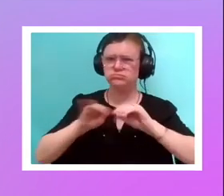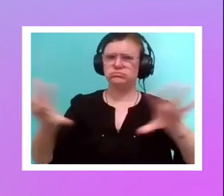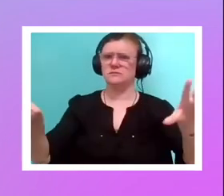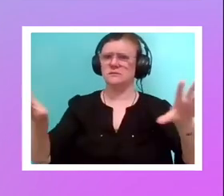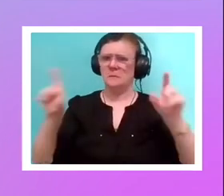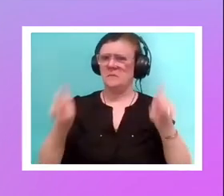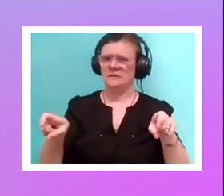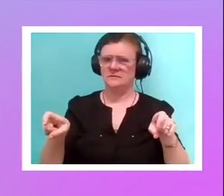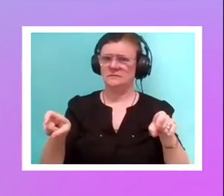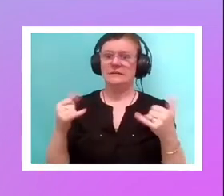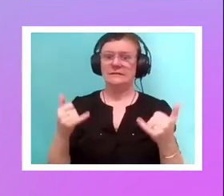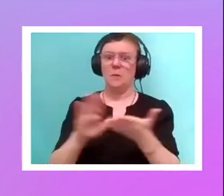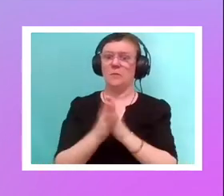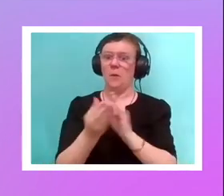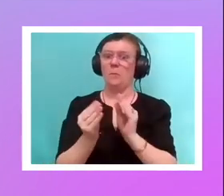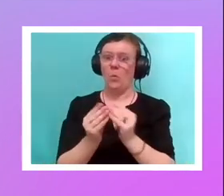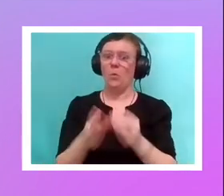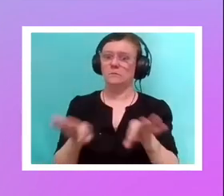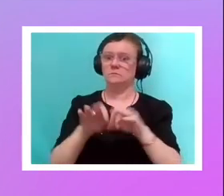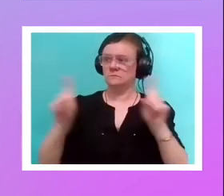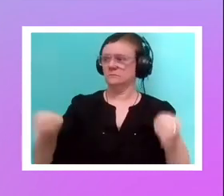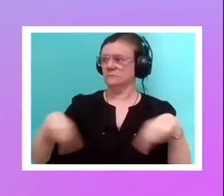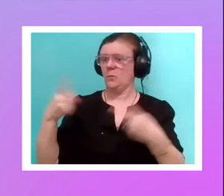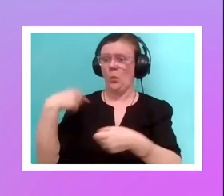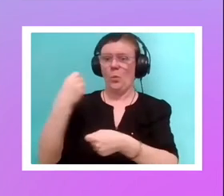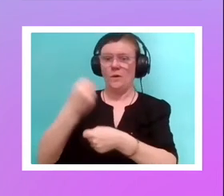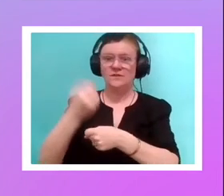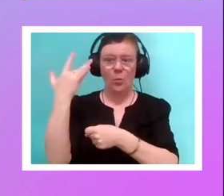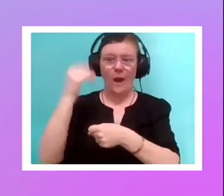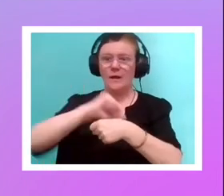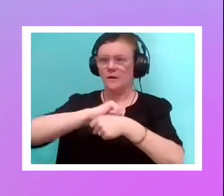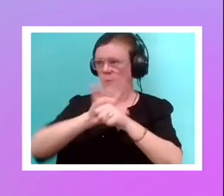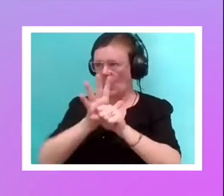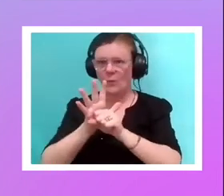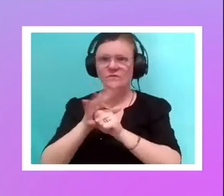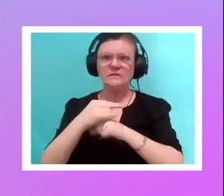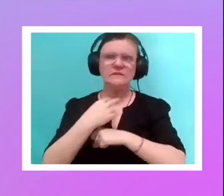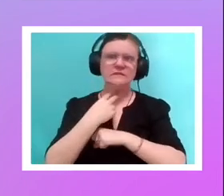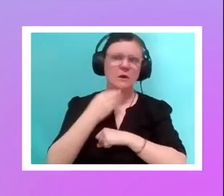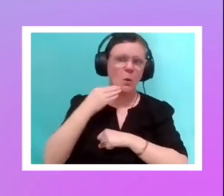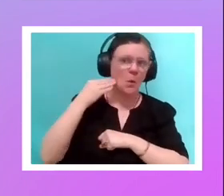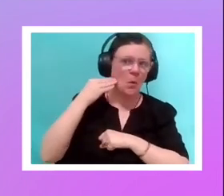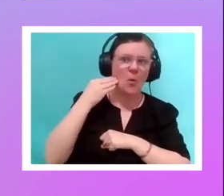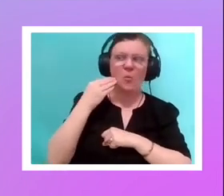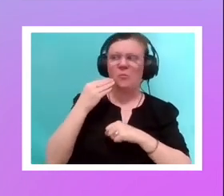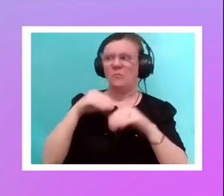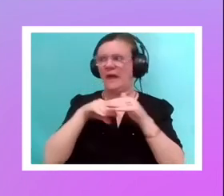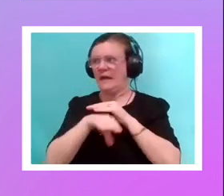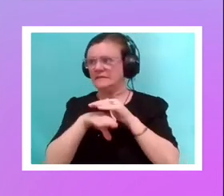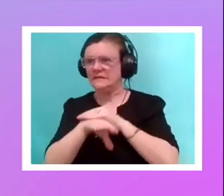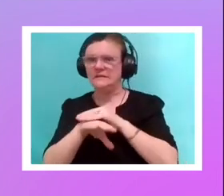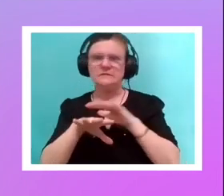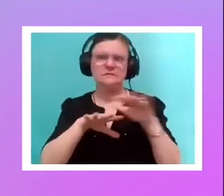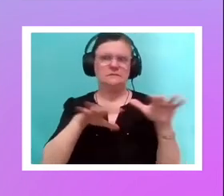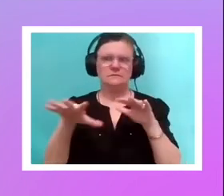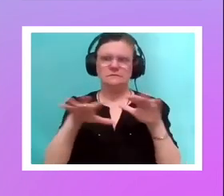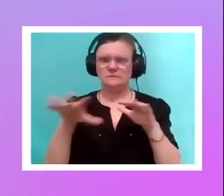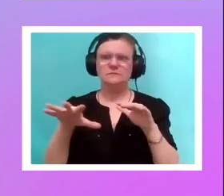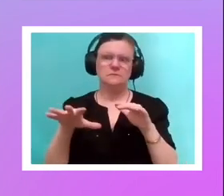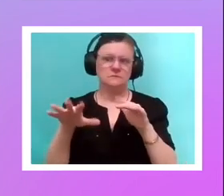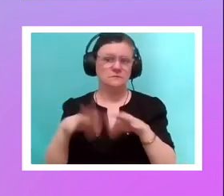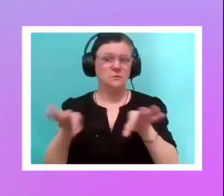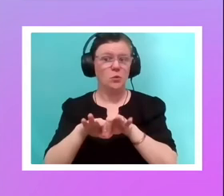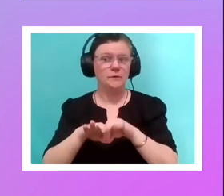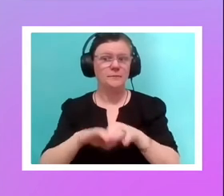And it's become even more important, obviously, over the last year with the COVID situation, that we make sure that this is as accessible